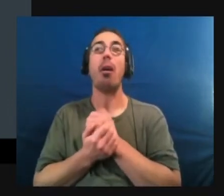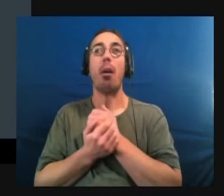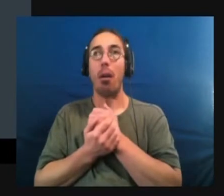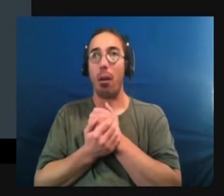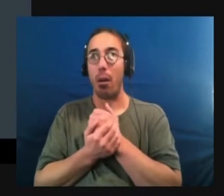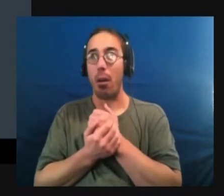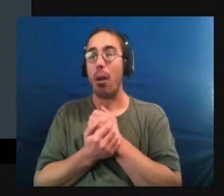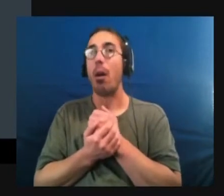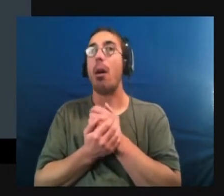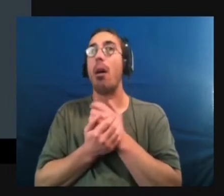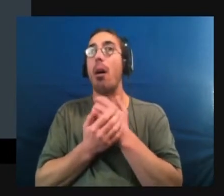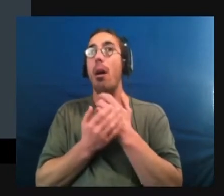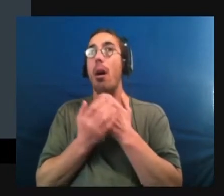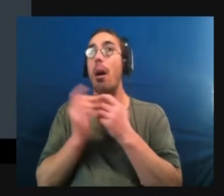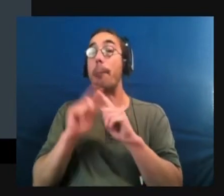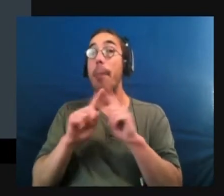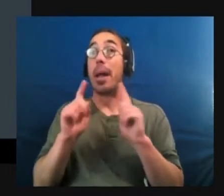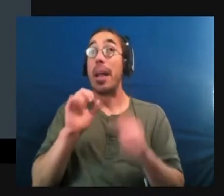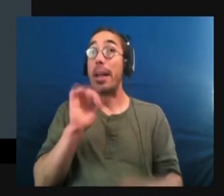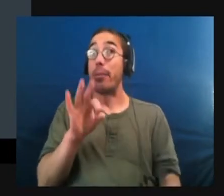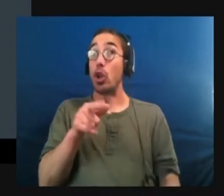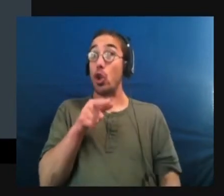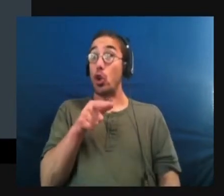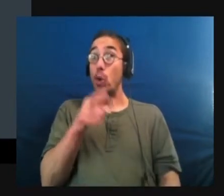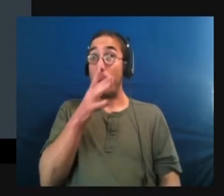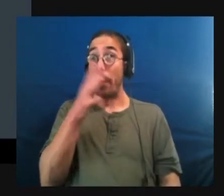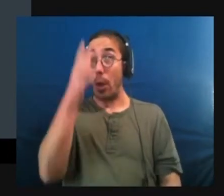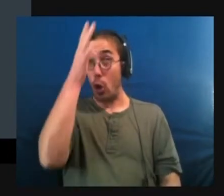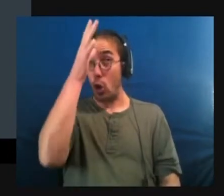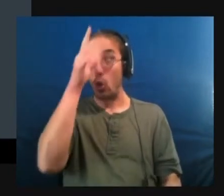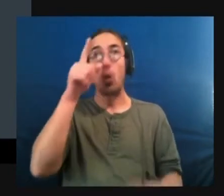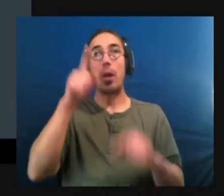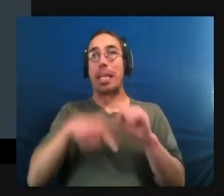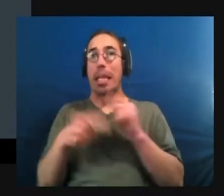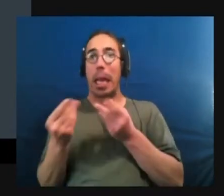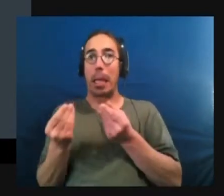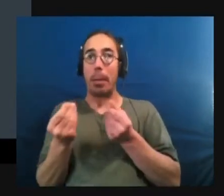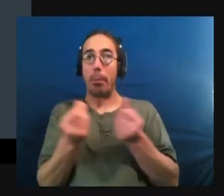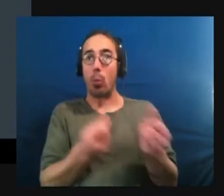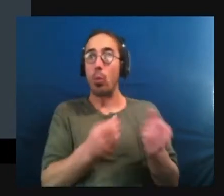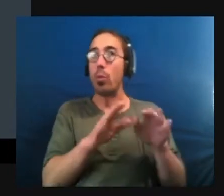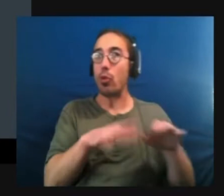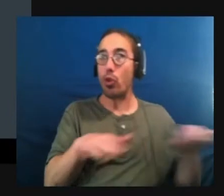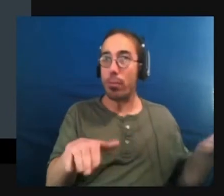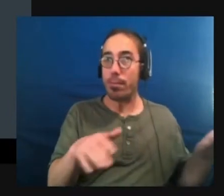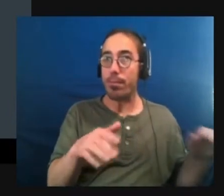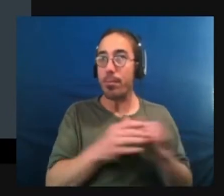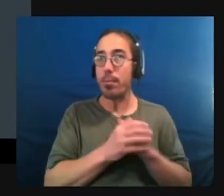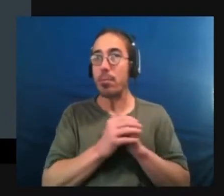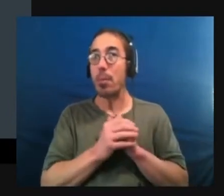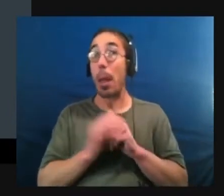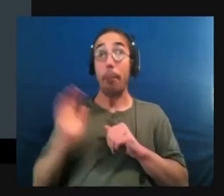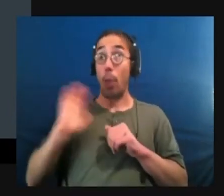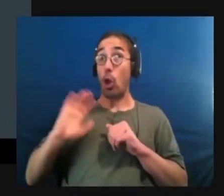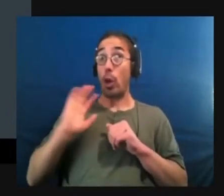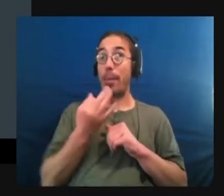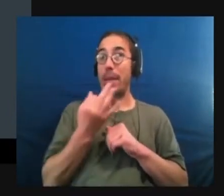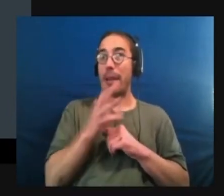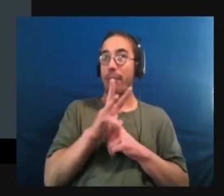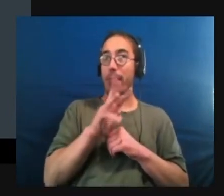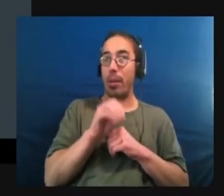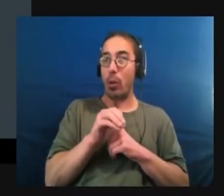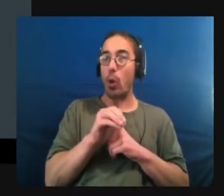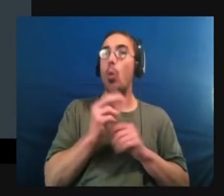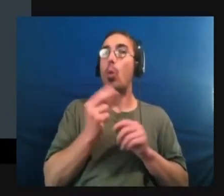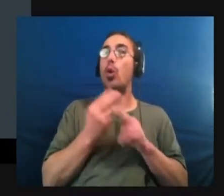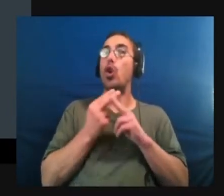point that if you as the parents are not able to overcome, back then in the 50s, we called it